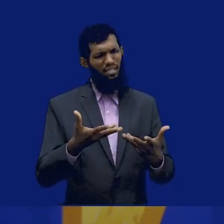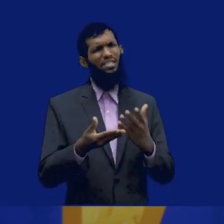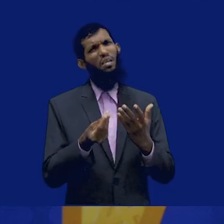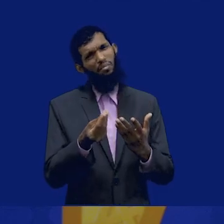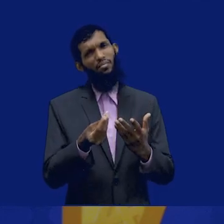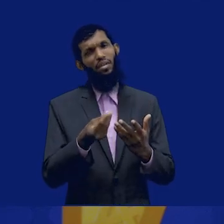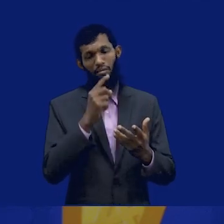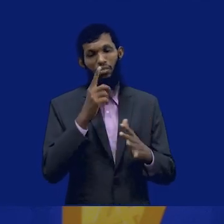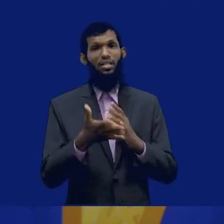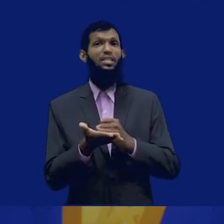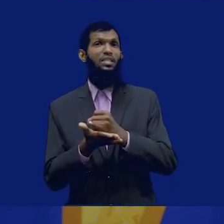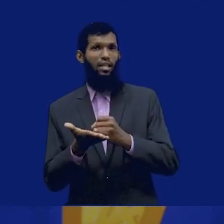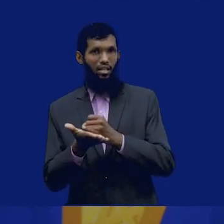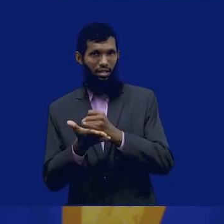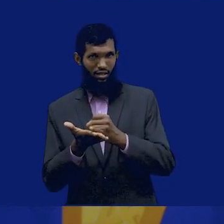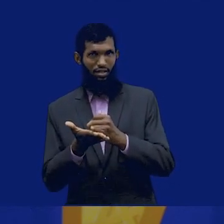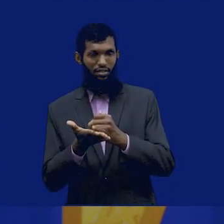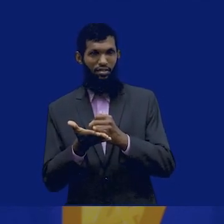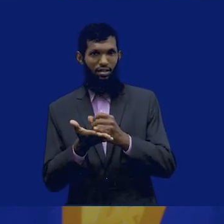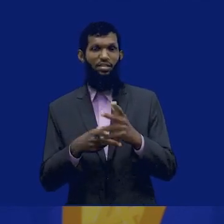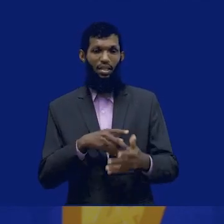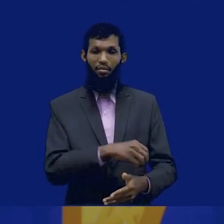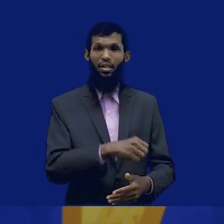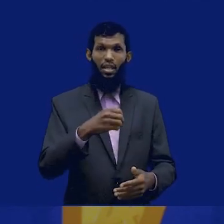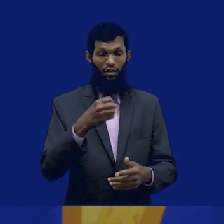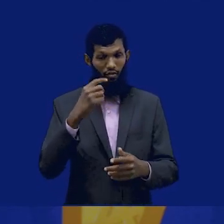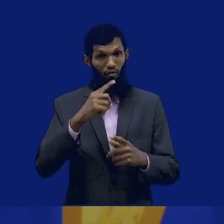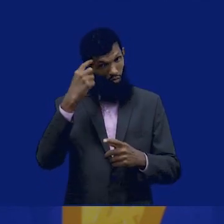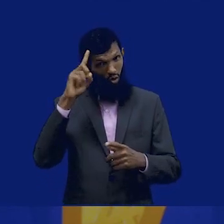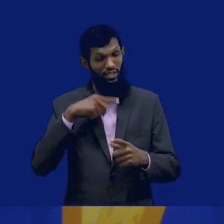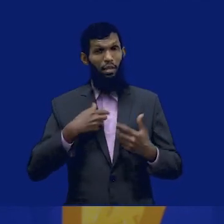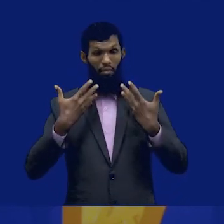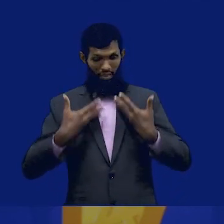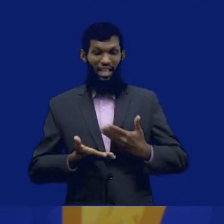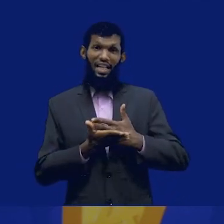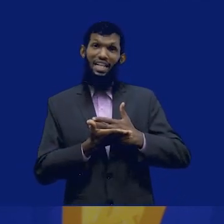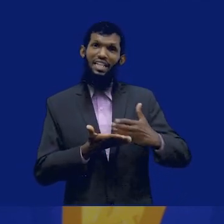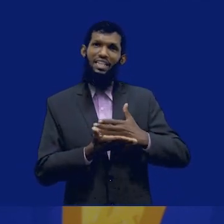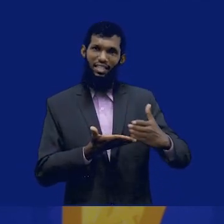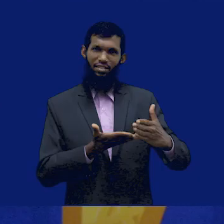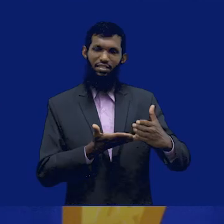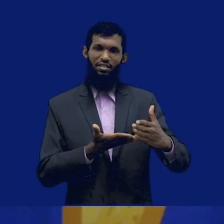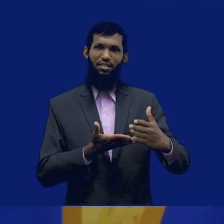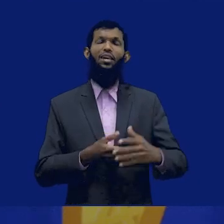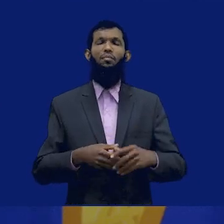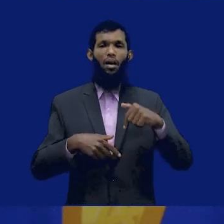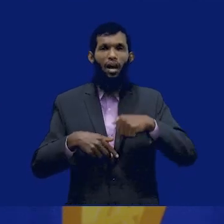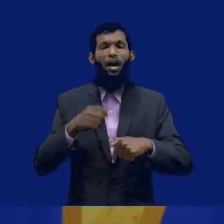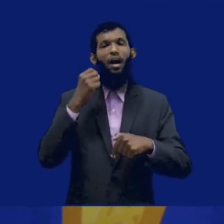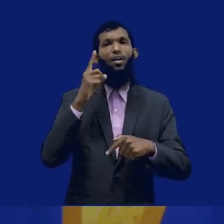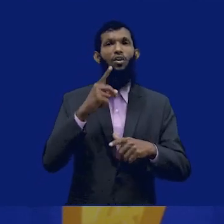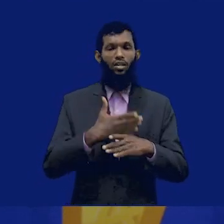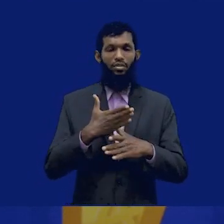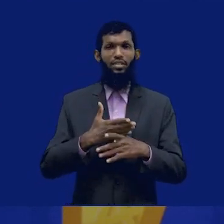something that will purify them, so which is in other words the zakat. So from this verse we know that one